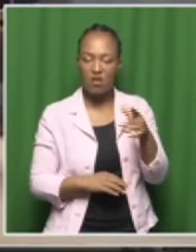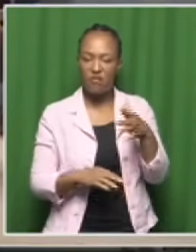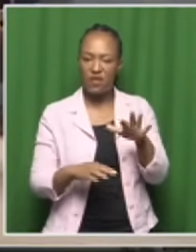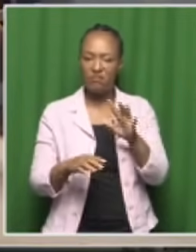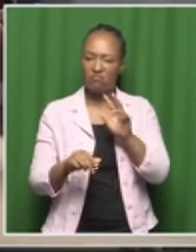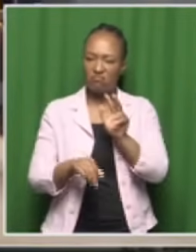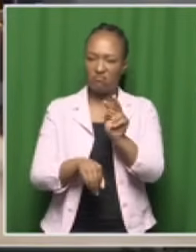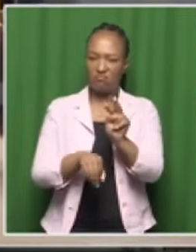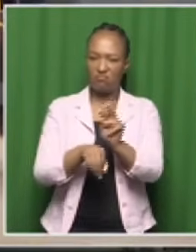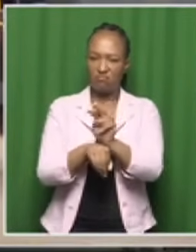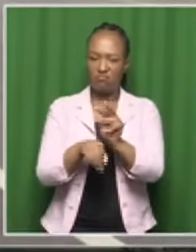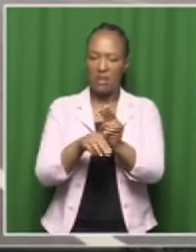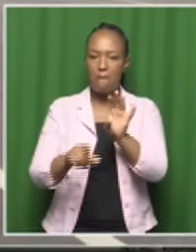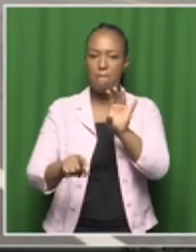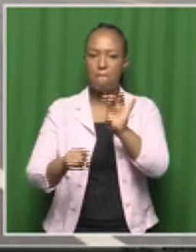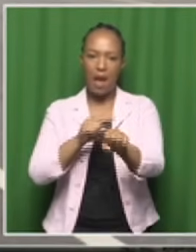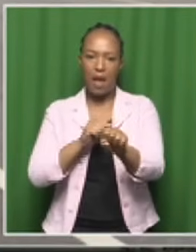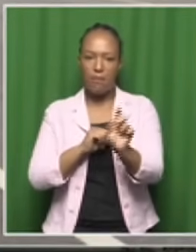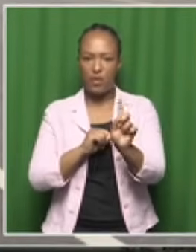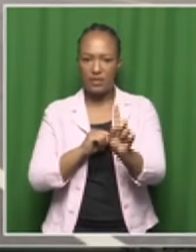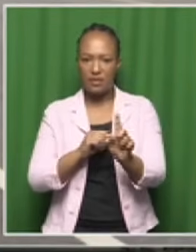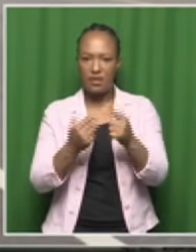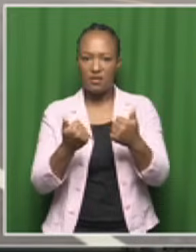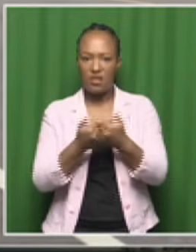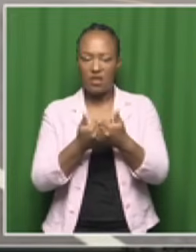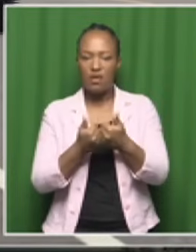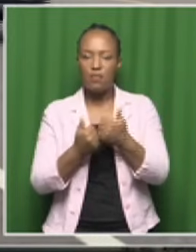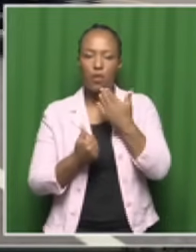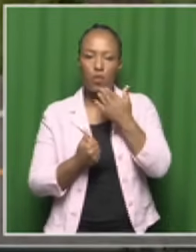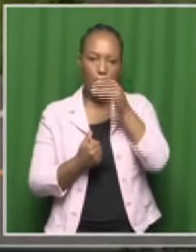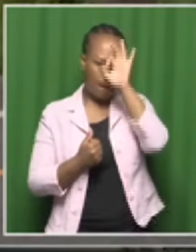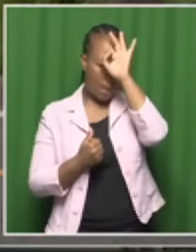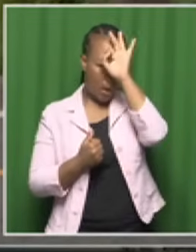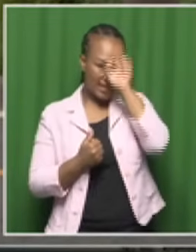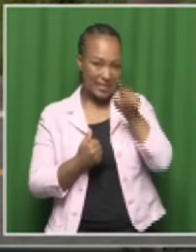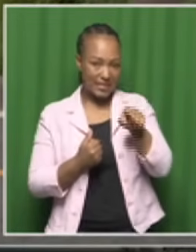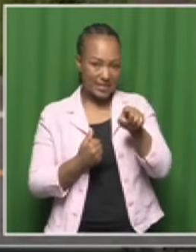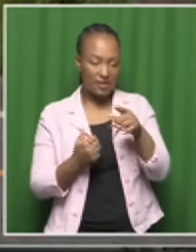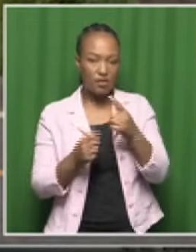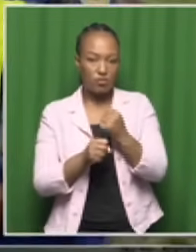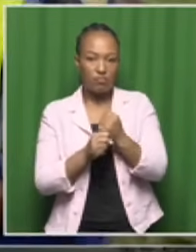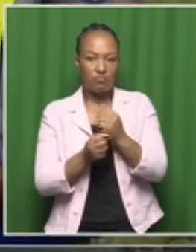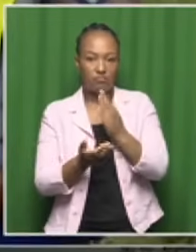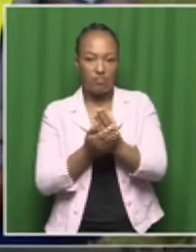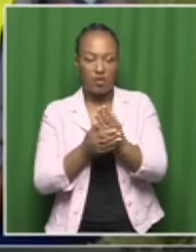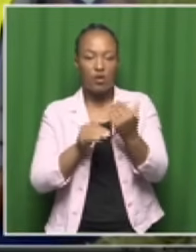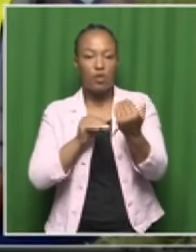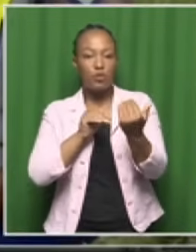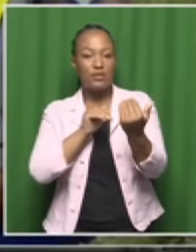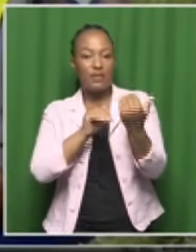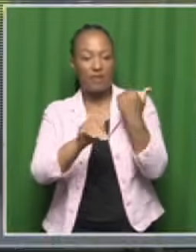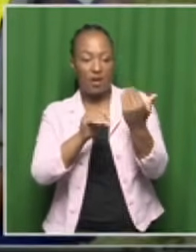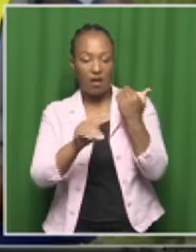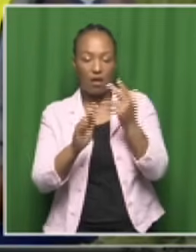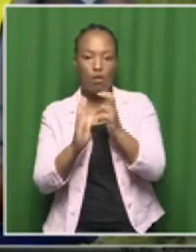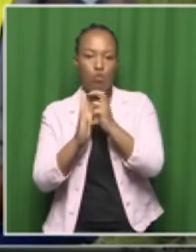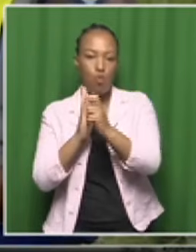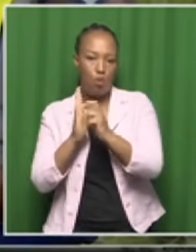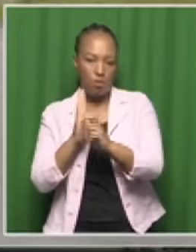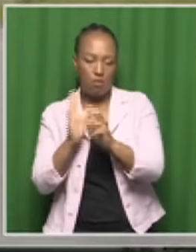of the challenges faced by law enforcement agencies in ensuring that traffic rules are adhered to on South African